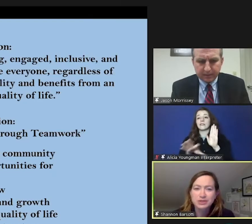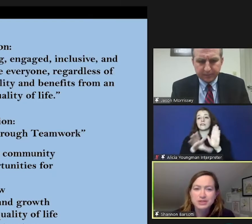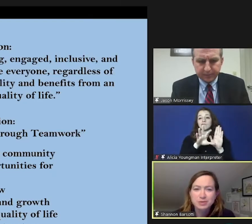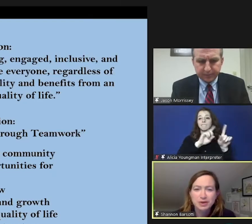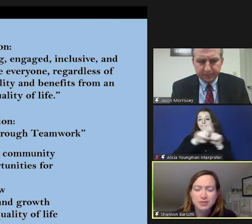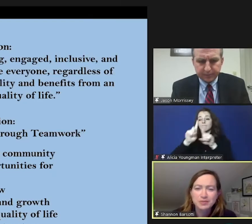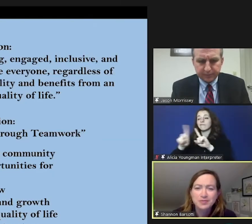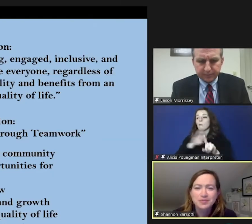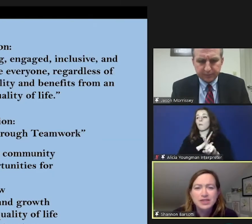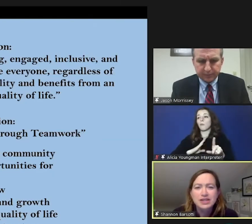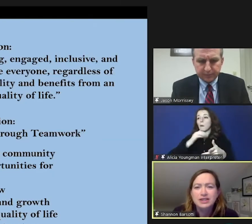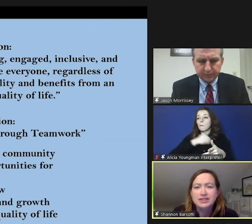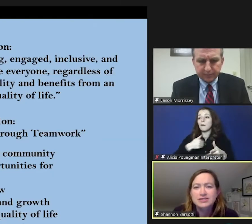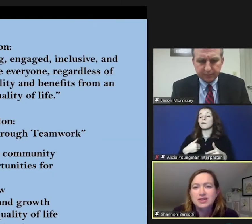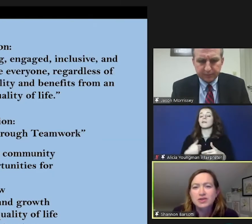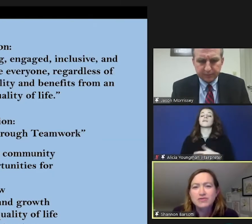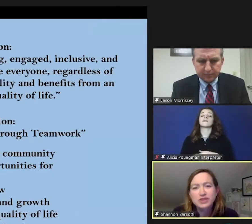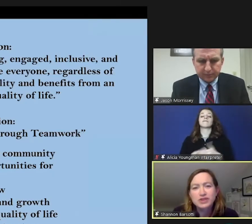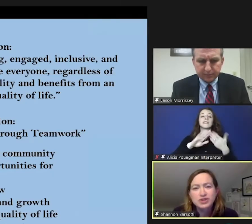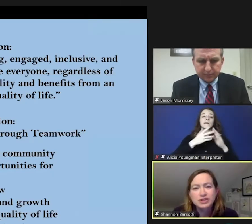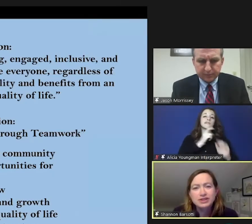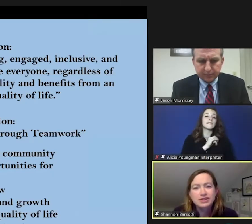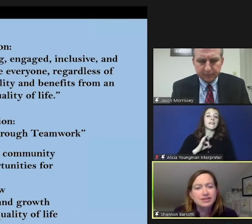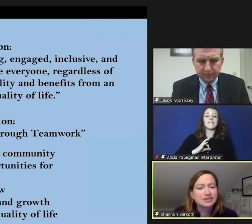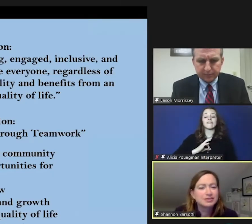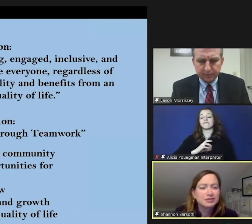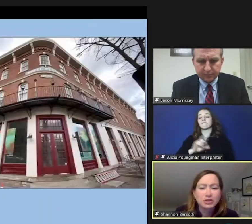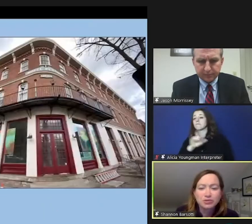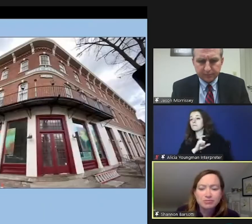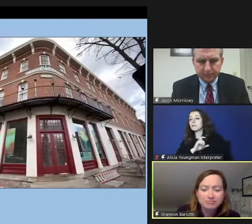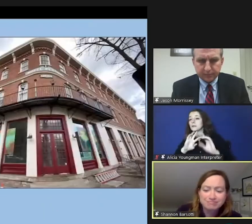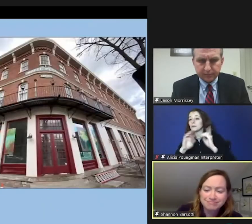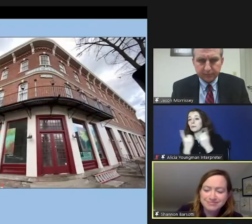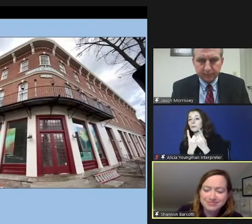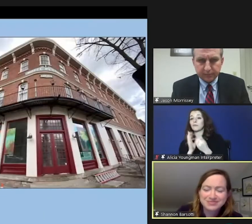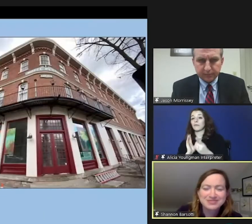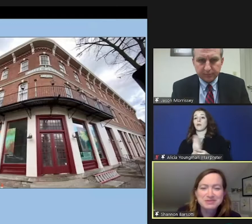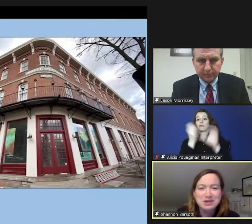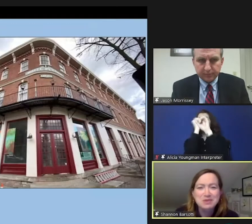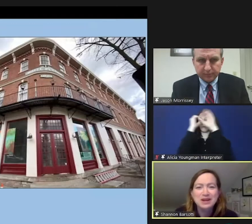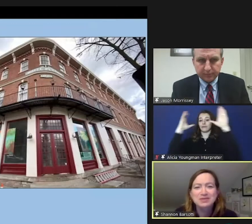town staff, and the police department. So our vision,